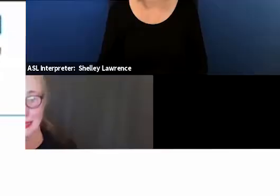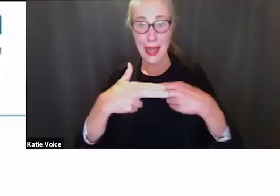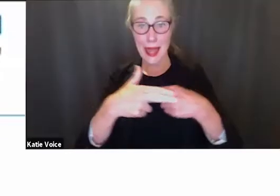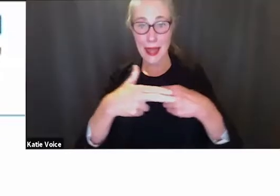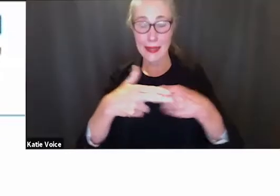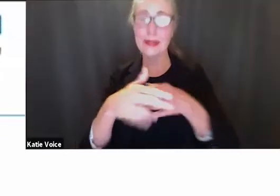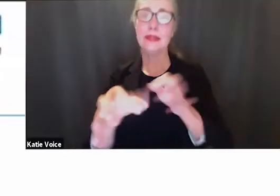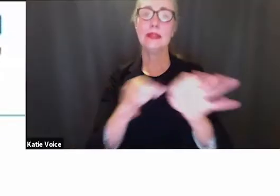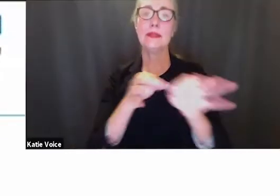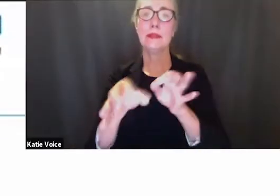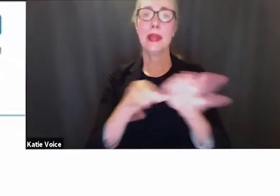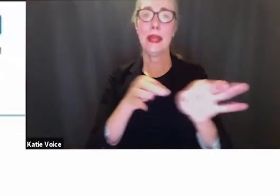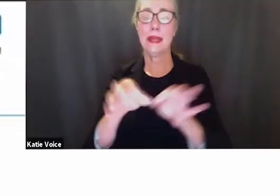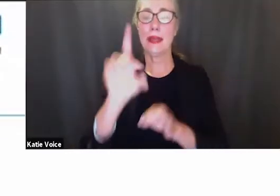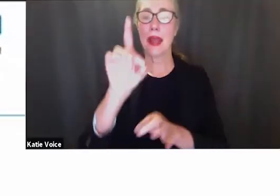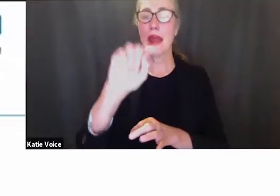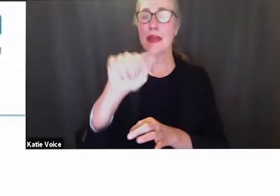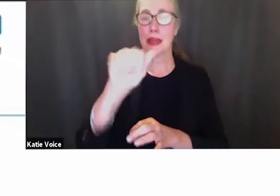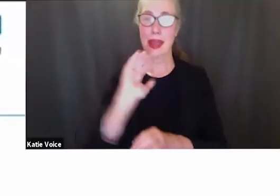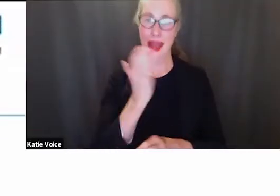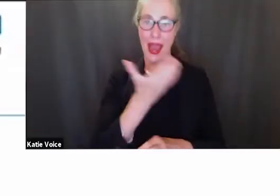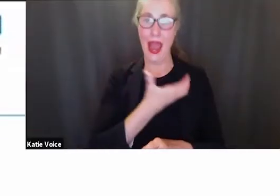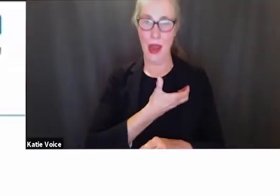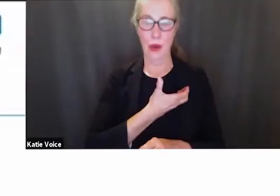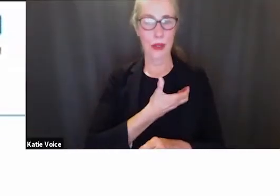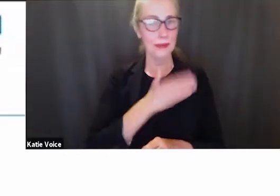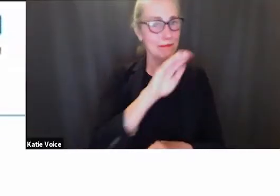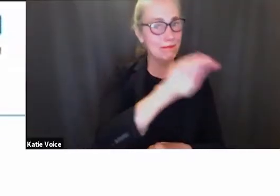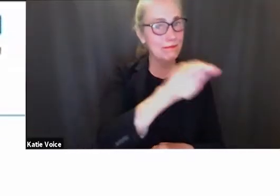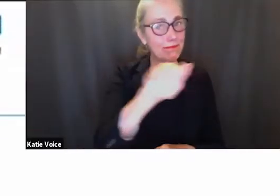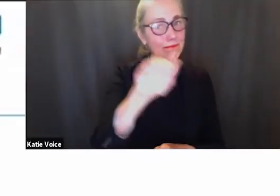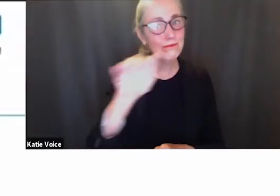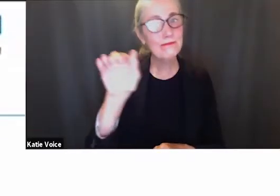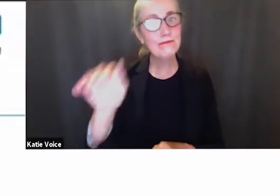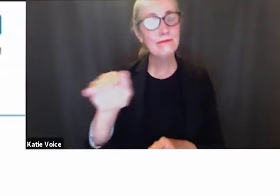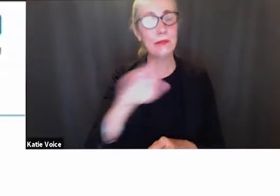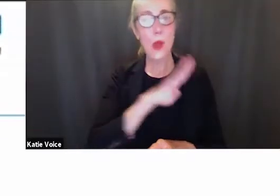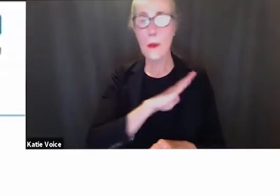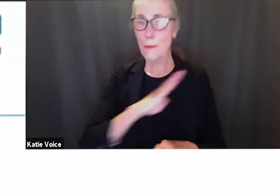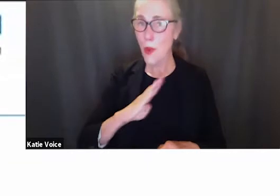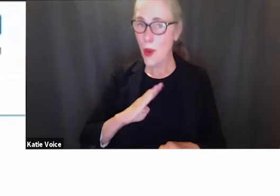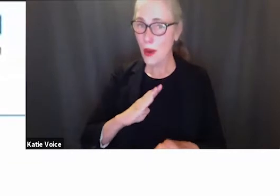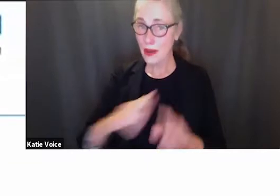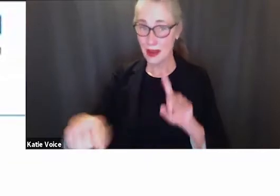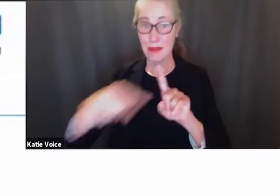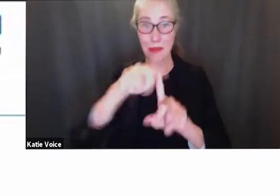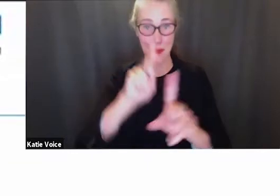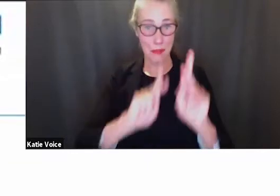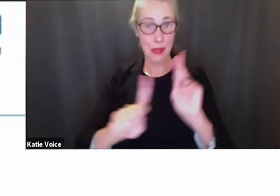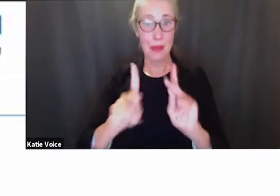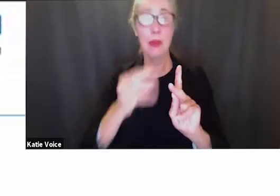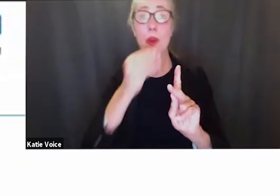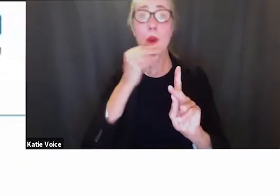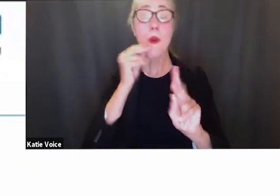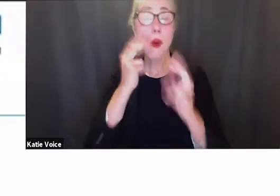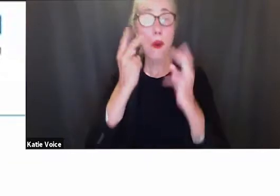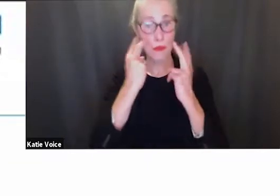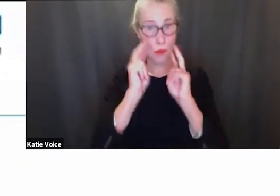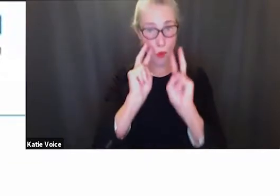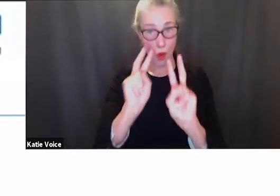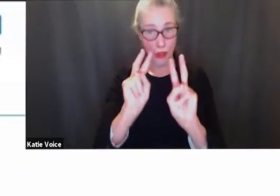data. And as a reminder to the board and those who are listening at home, This is now